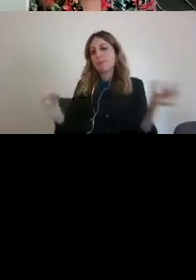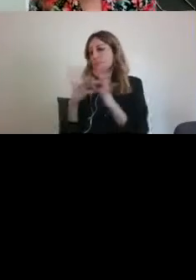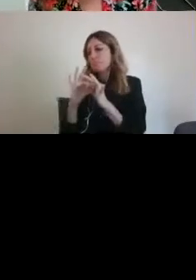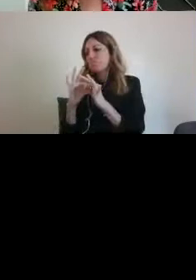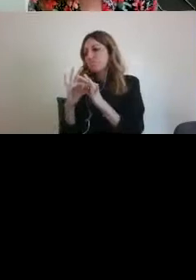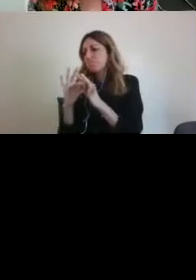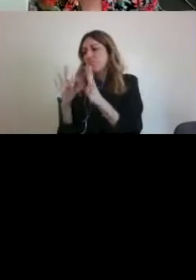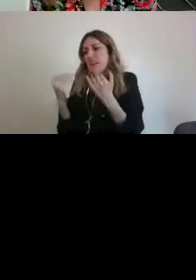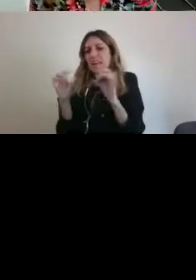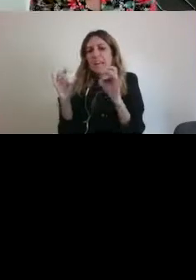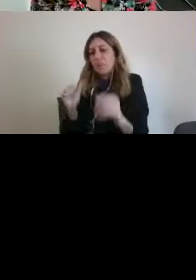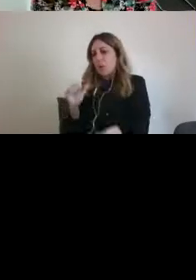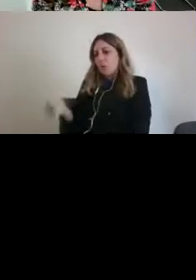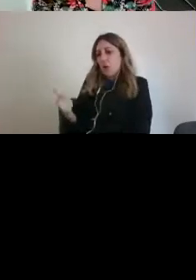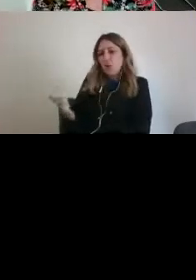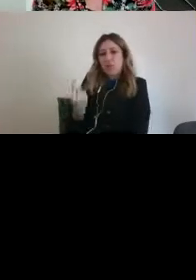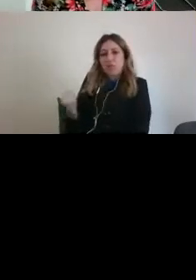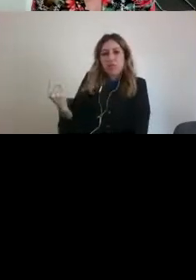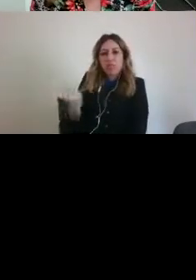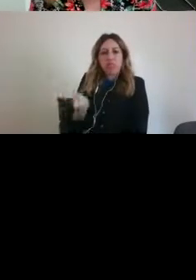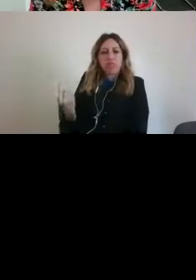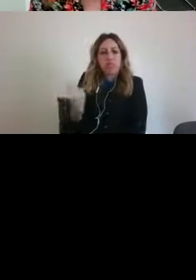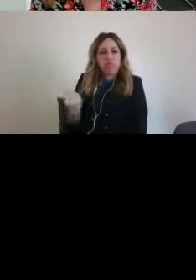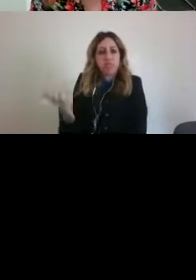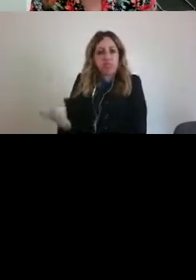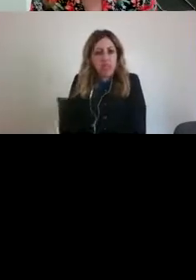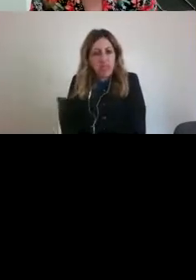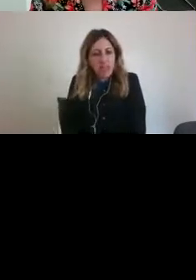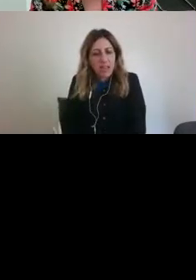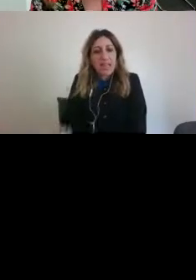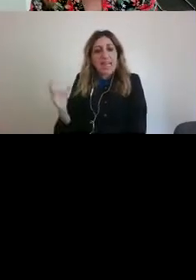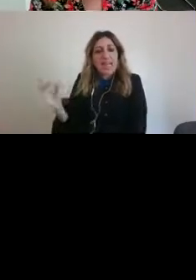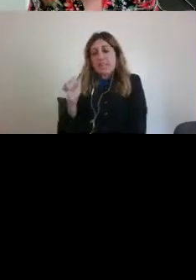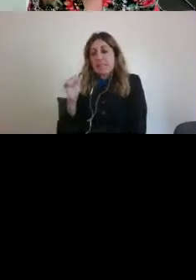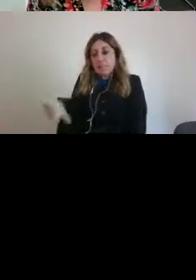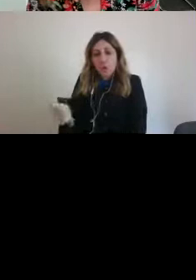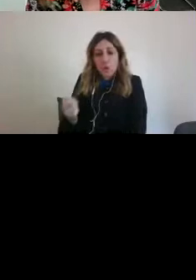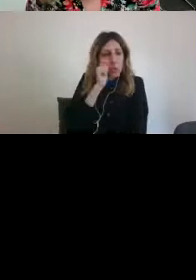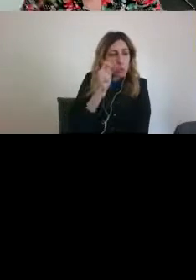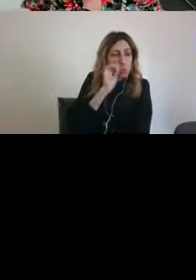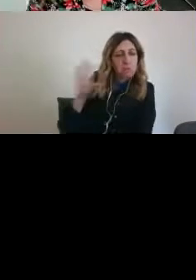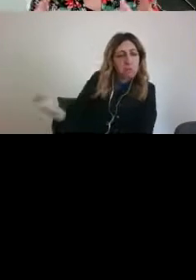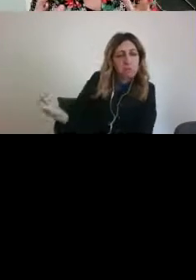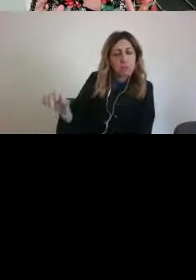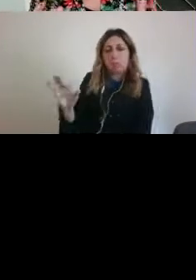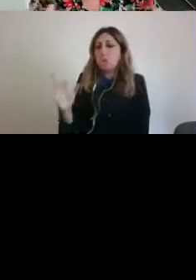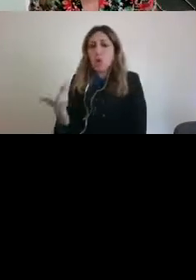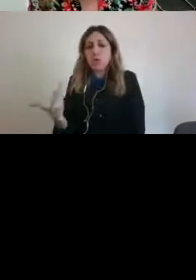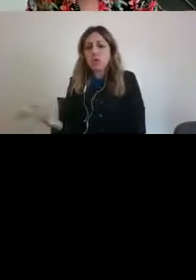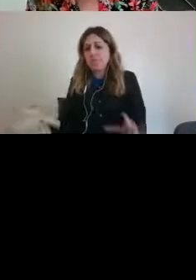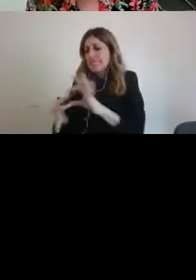And as a result of that, this content is really hard to find for Google and for your visitors as well, because posts and